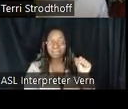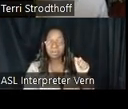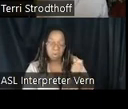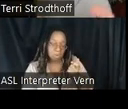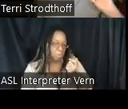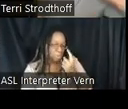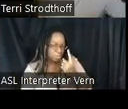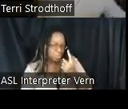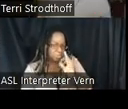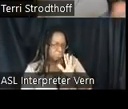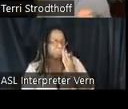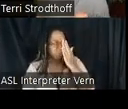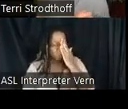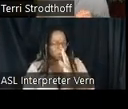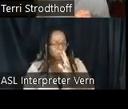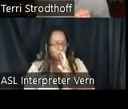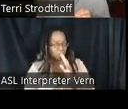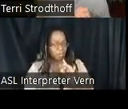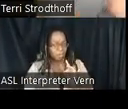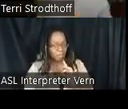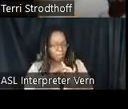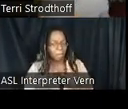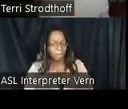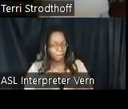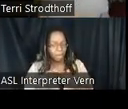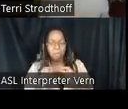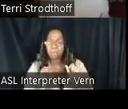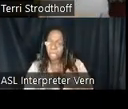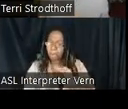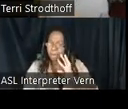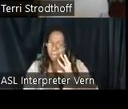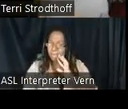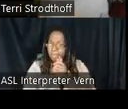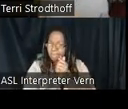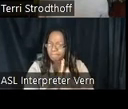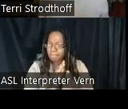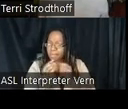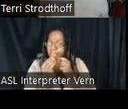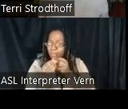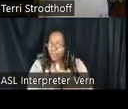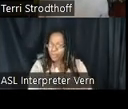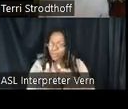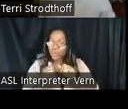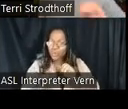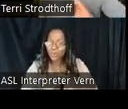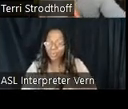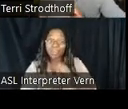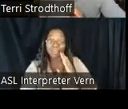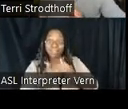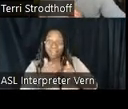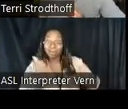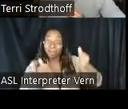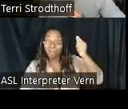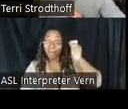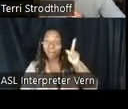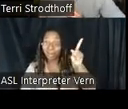talking about, and we can be super articulate in it, and even leaders in our field and leaders in the work that we do. But if we haven't